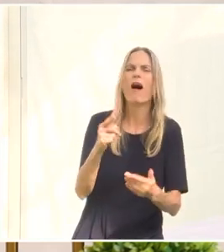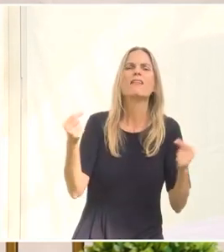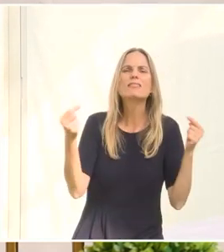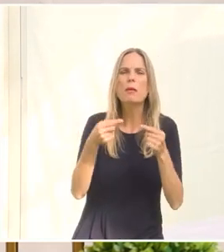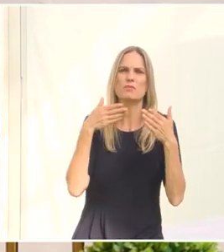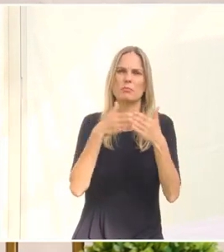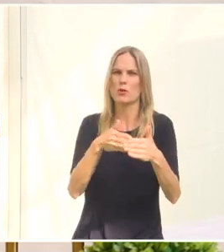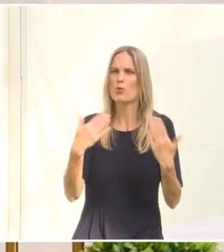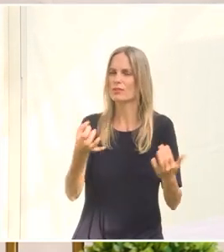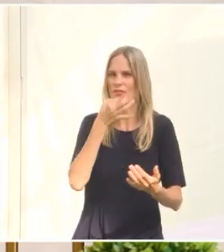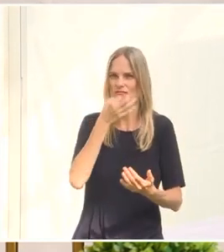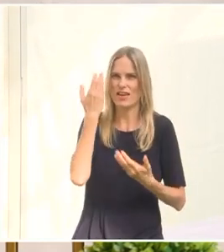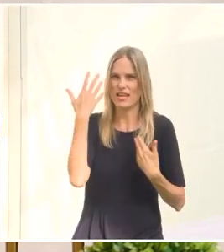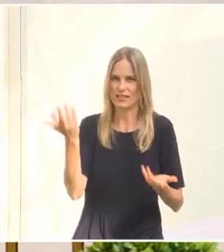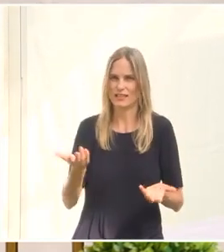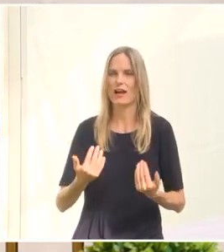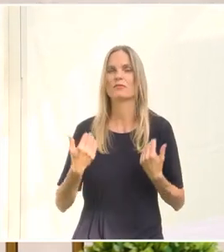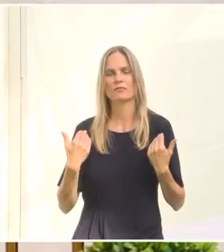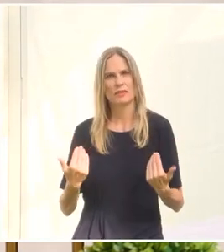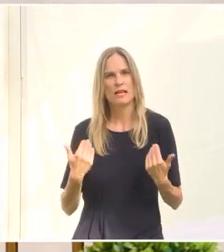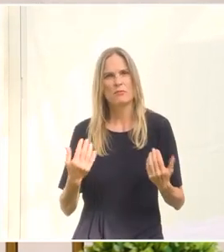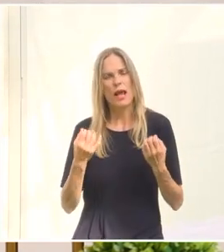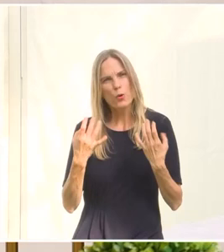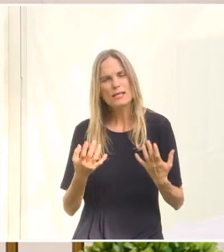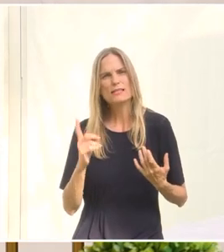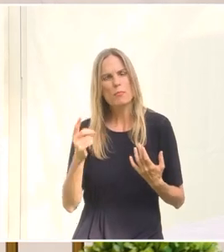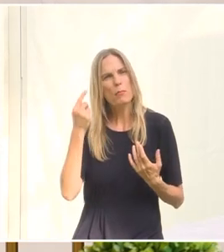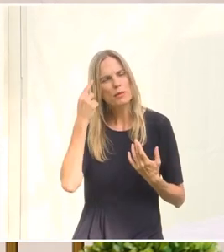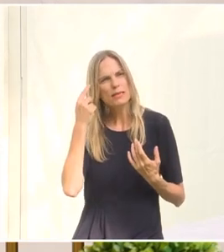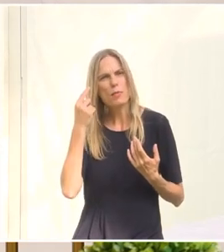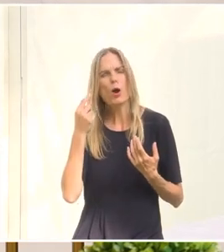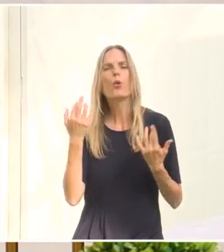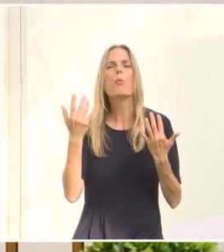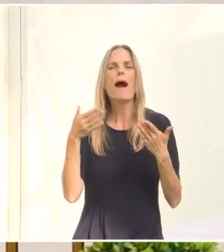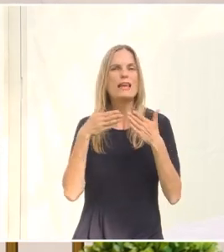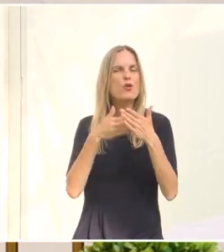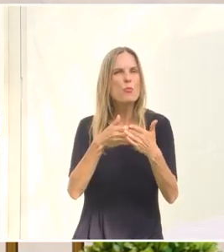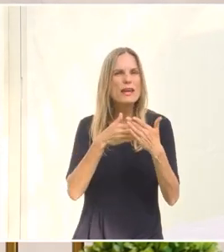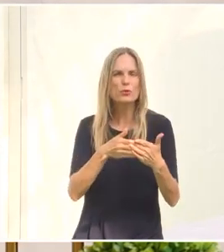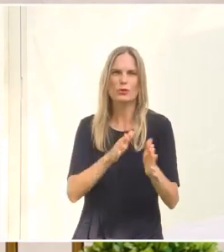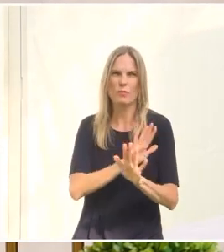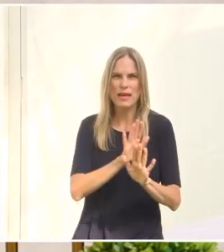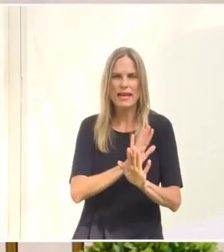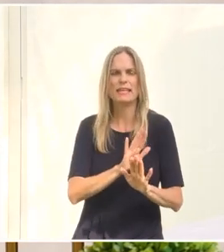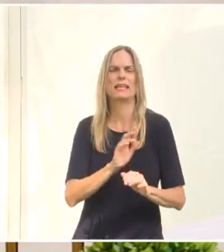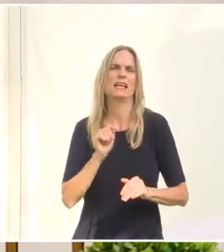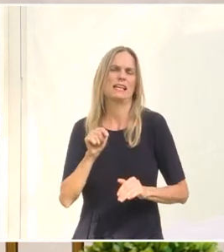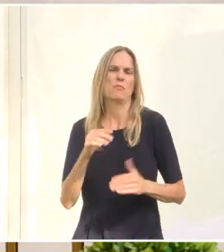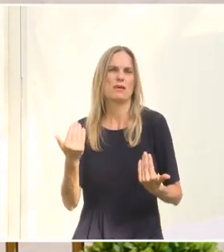right now we have the talks how much it should influence. But I think it's not anymore the